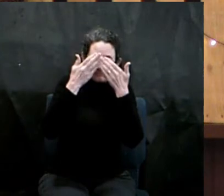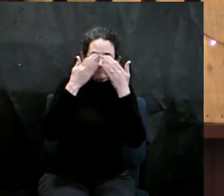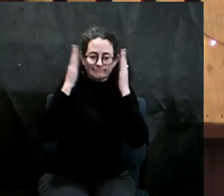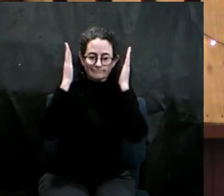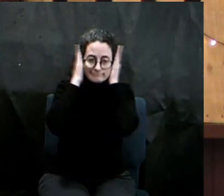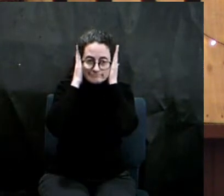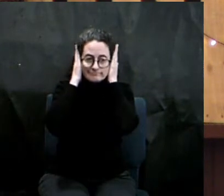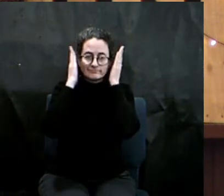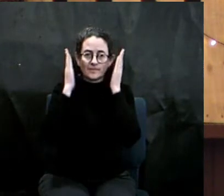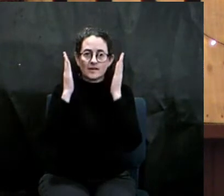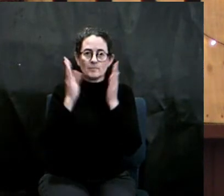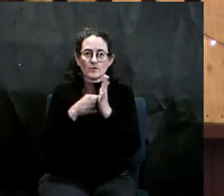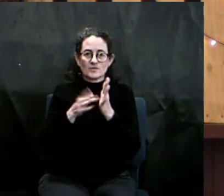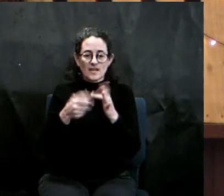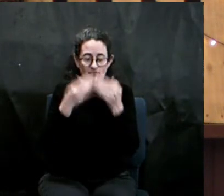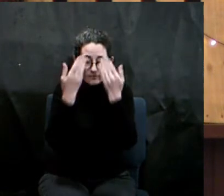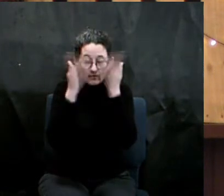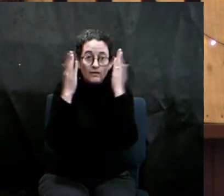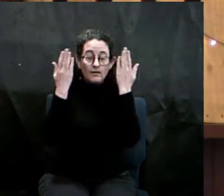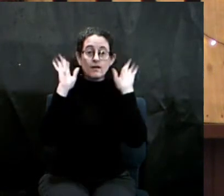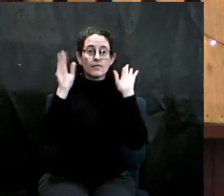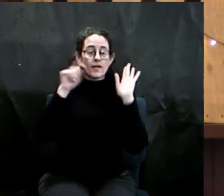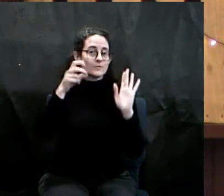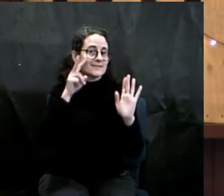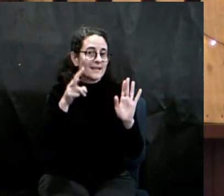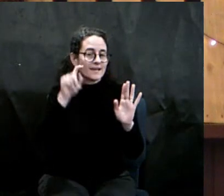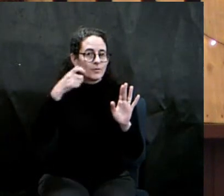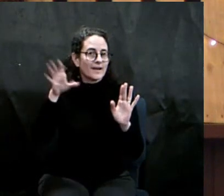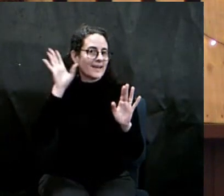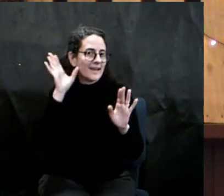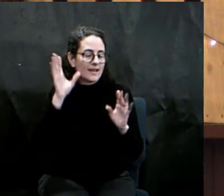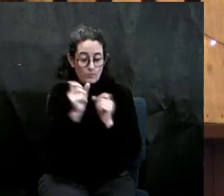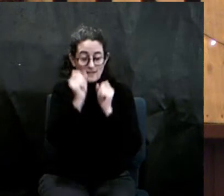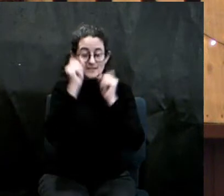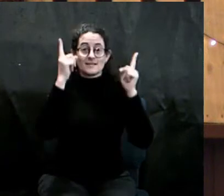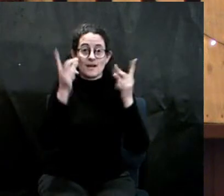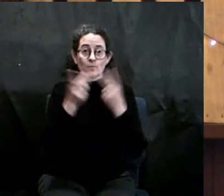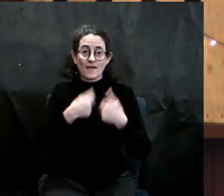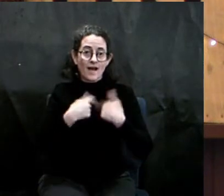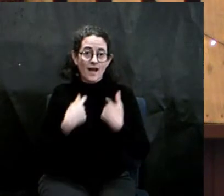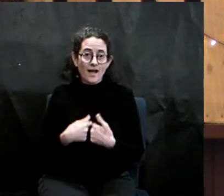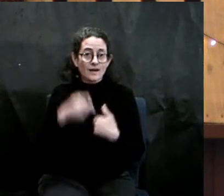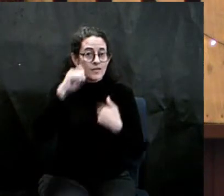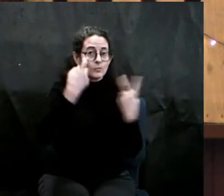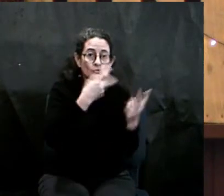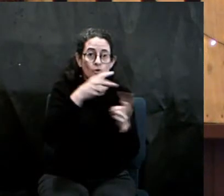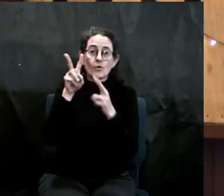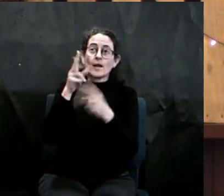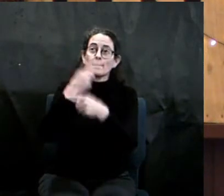they might see with their eyes and hear with their ears, understand with their hearts and turn and be